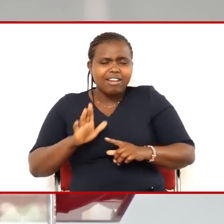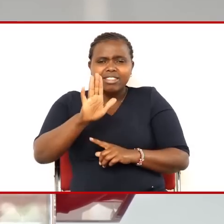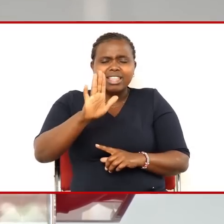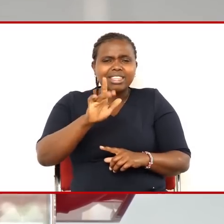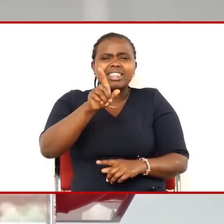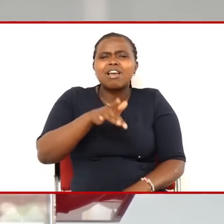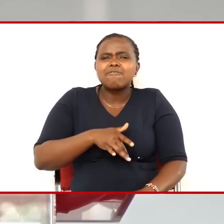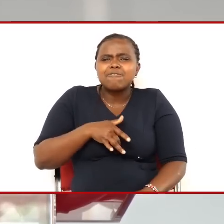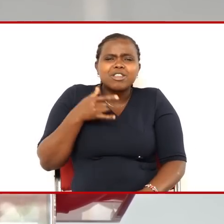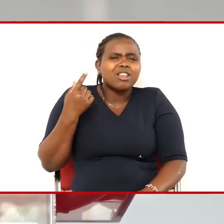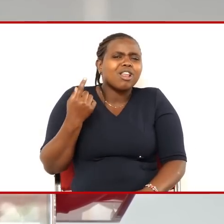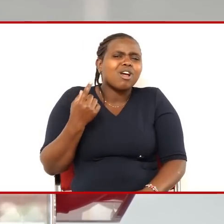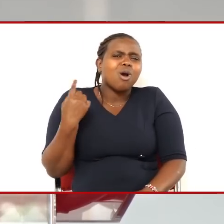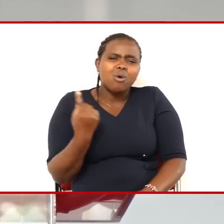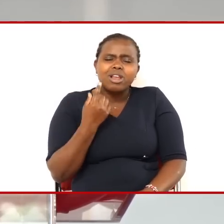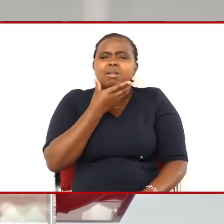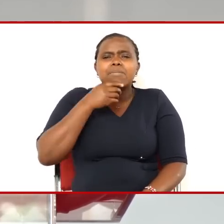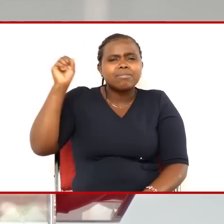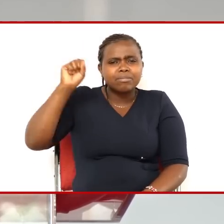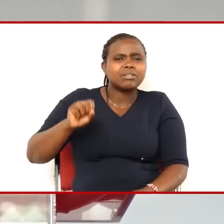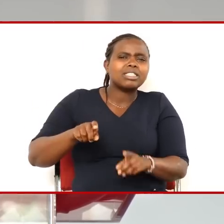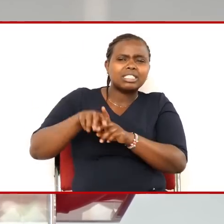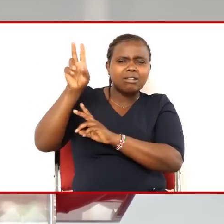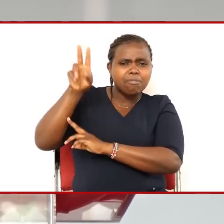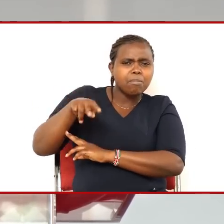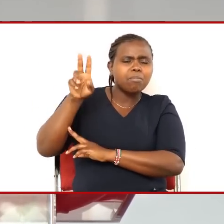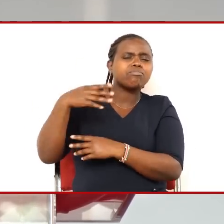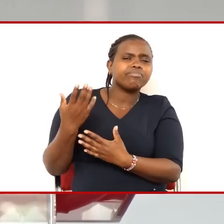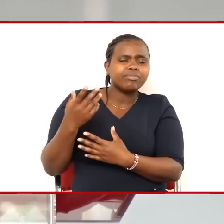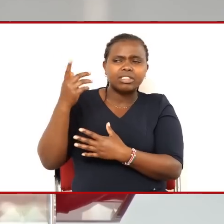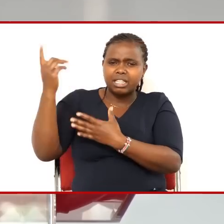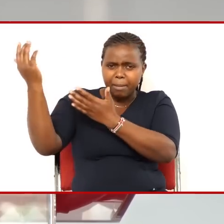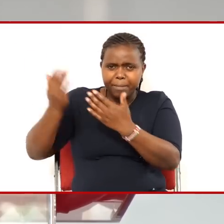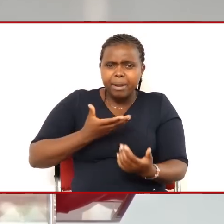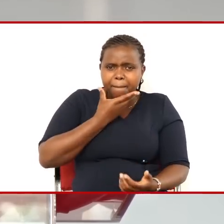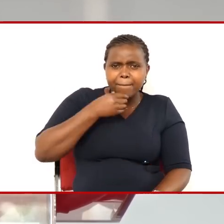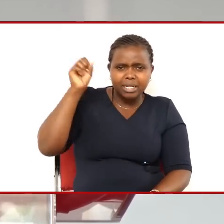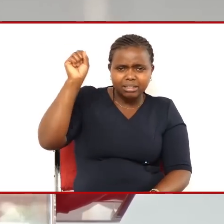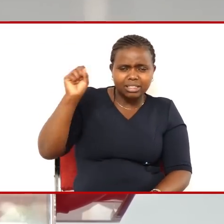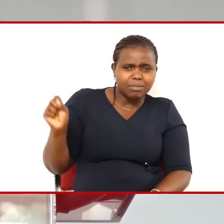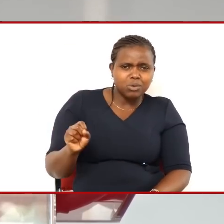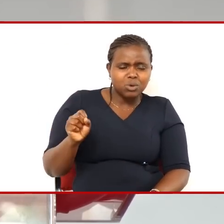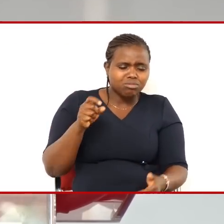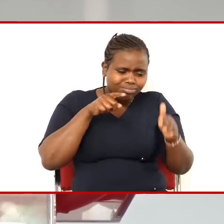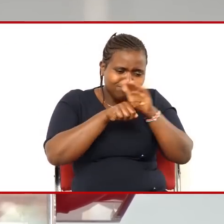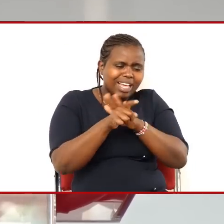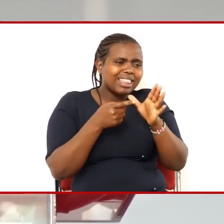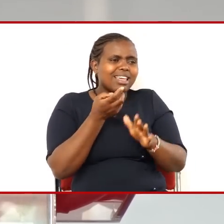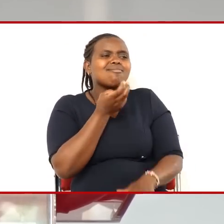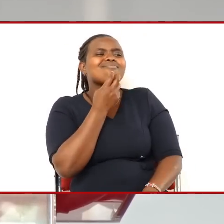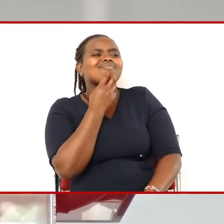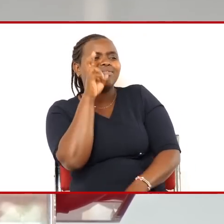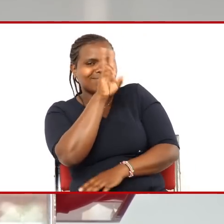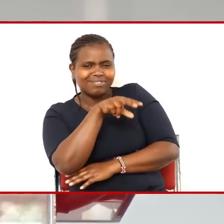They view Samson only as an object of mockery and scorn. They brought him in so that they can laugh at